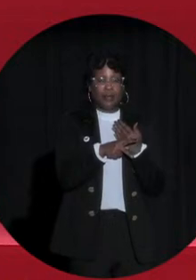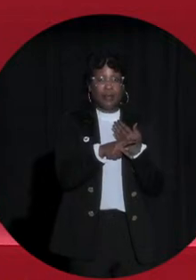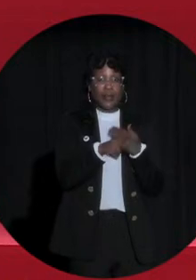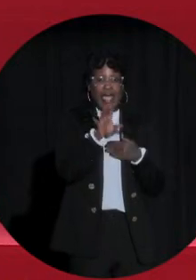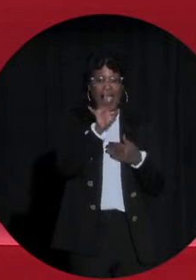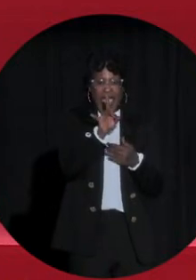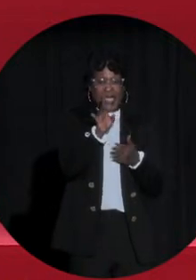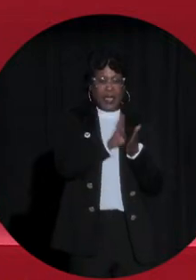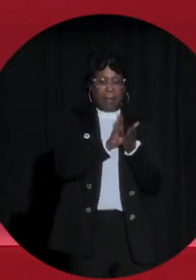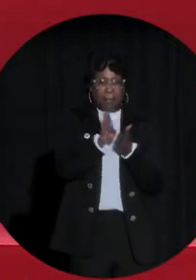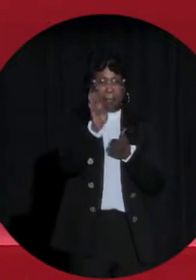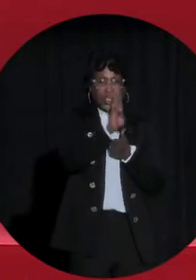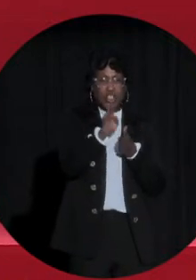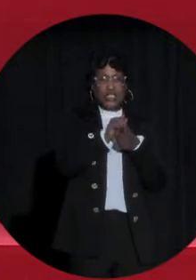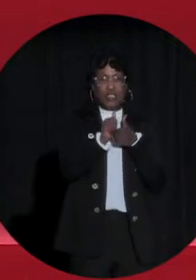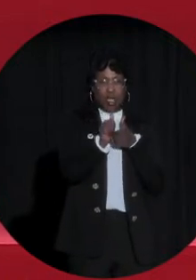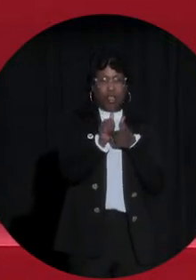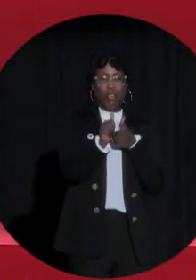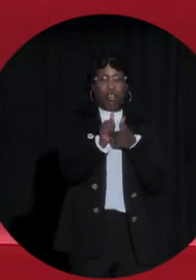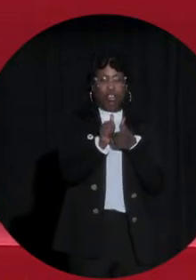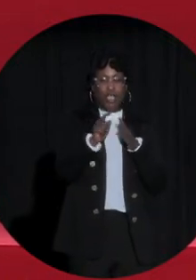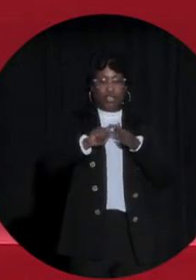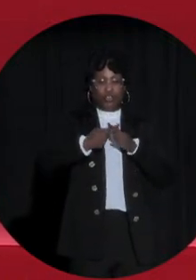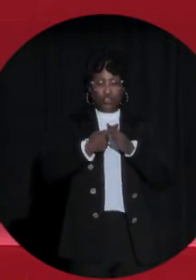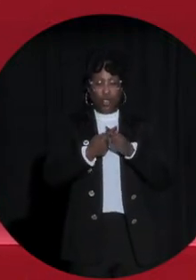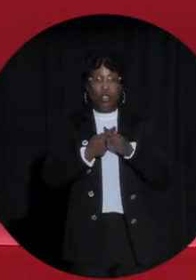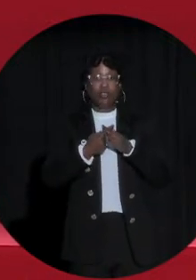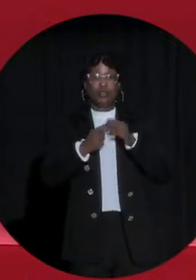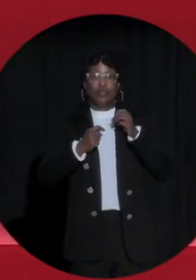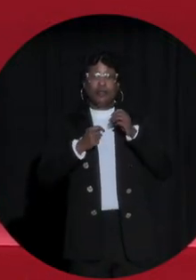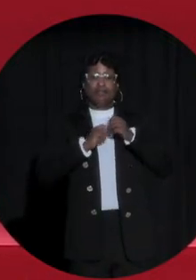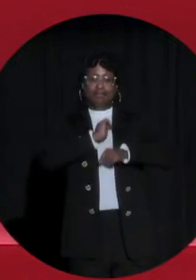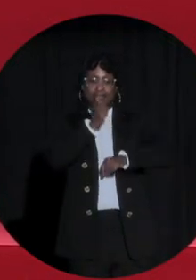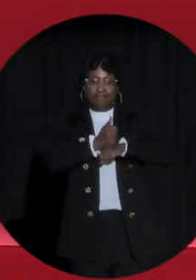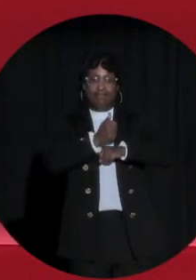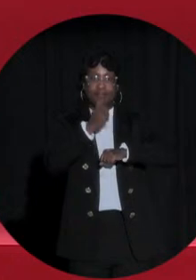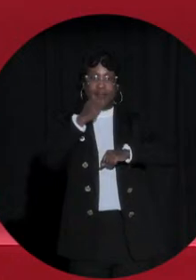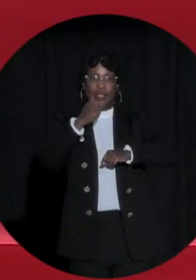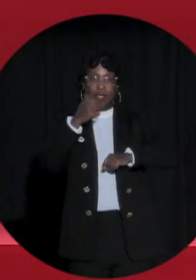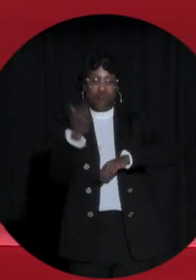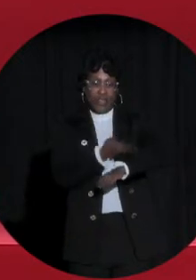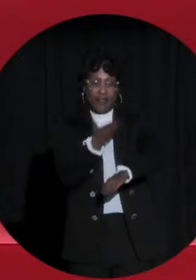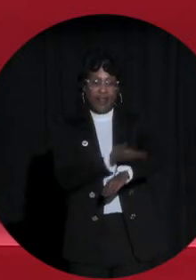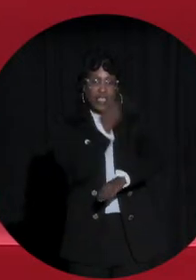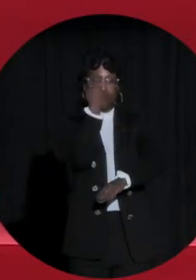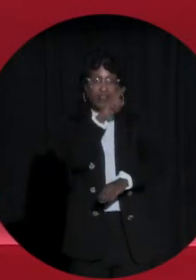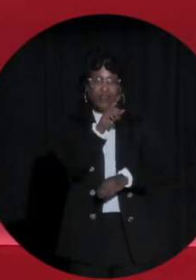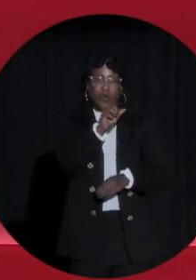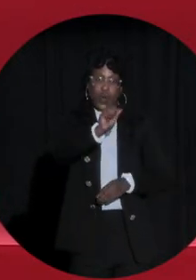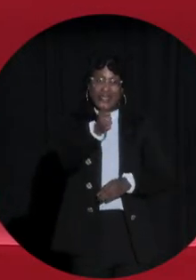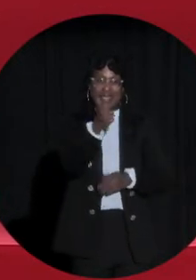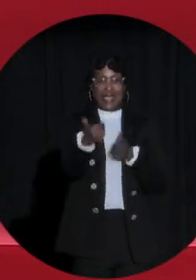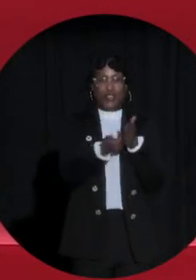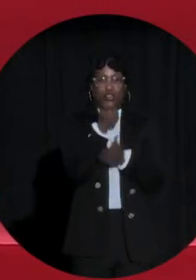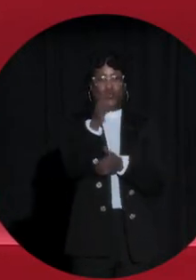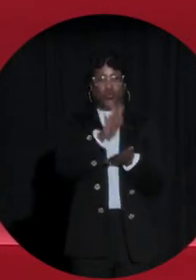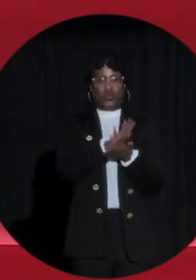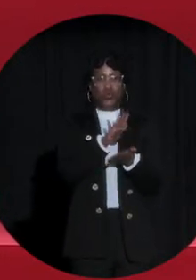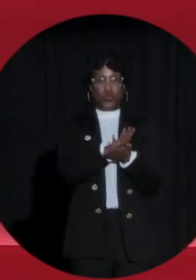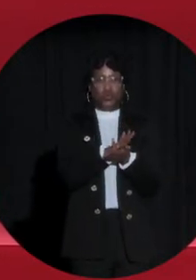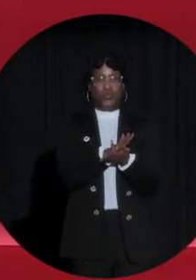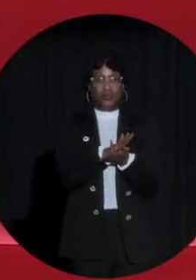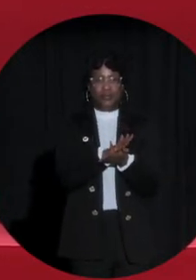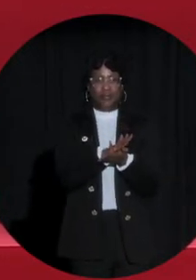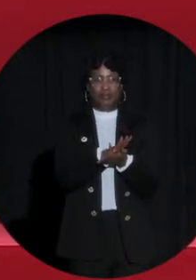construction backlog and break ground on, hear it, 10 new schools in just the last 2 years.